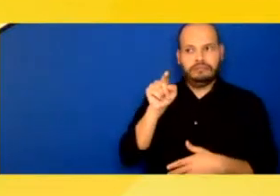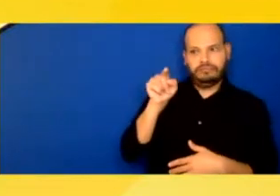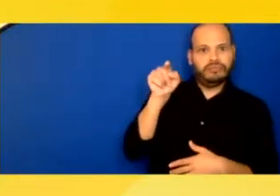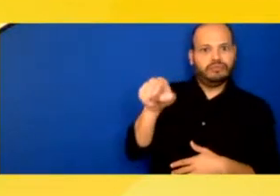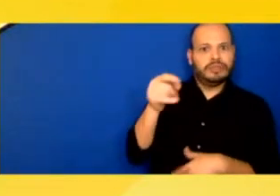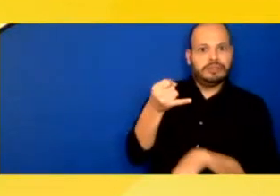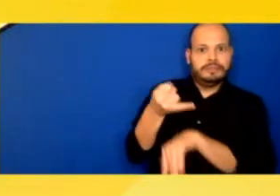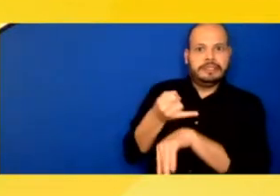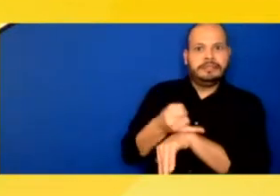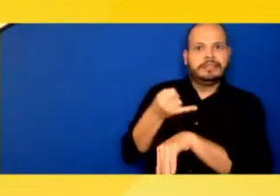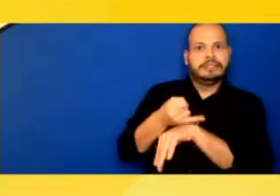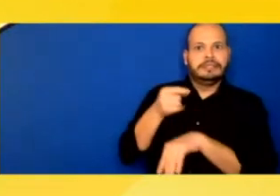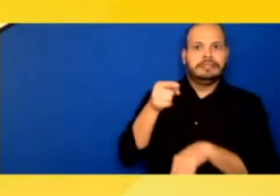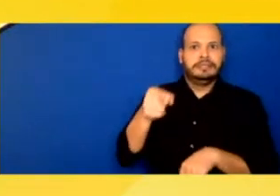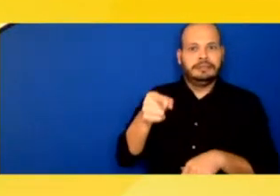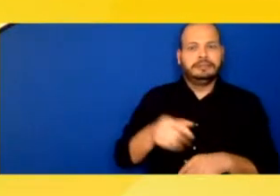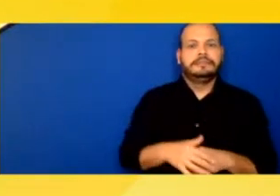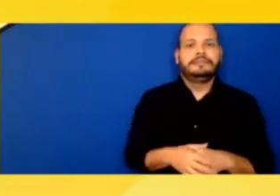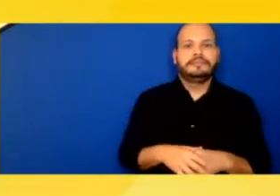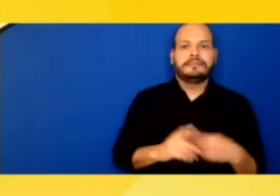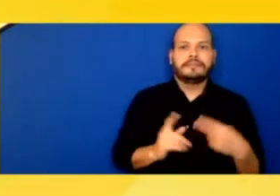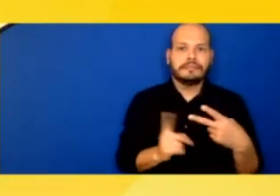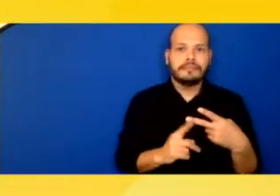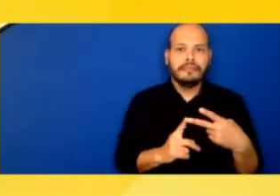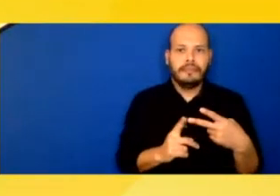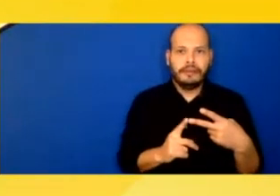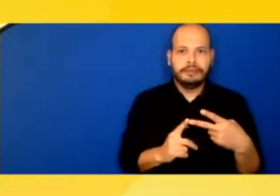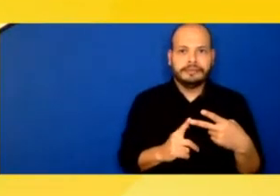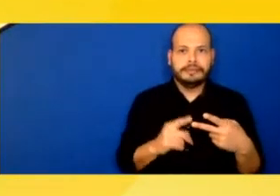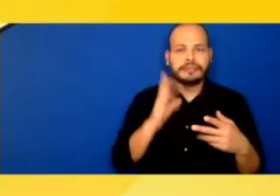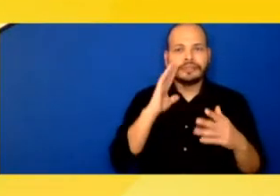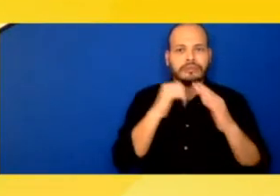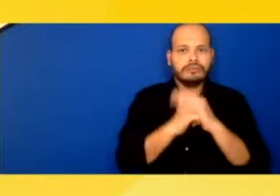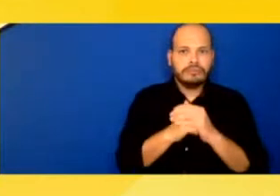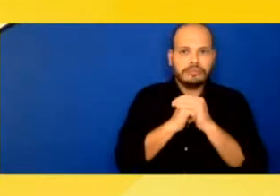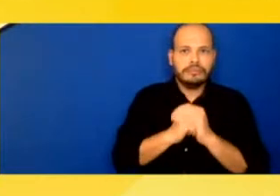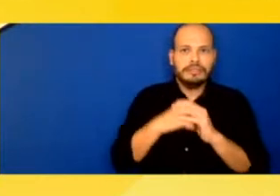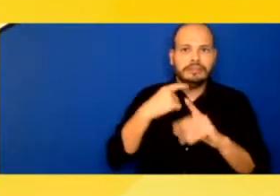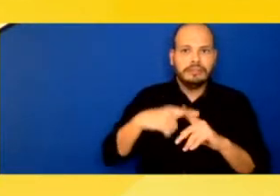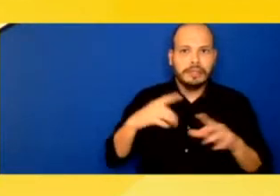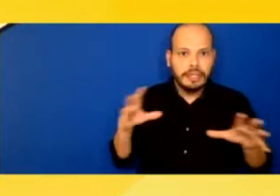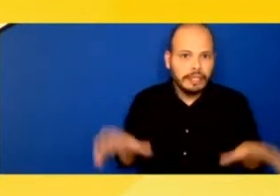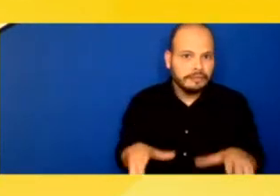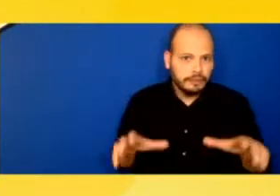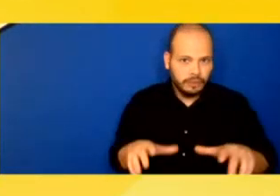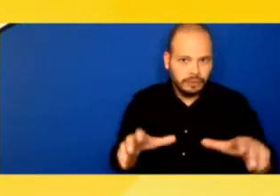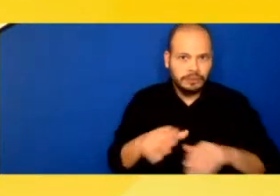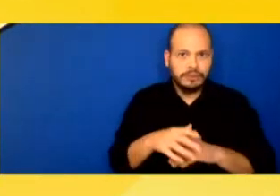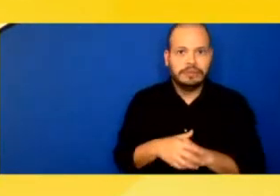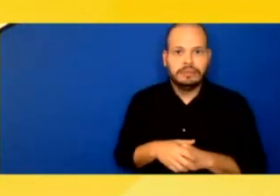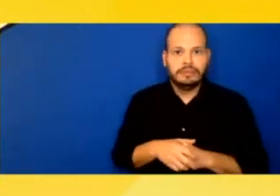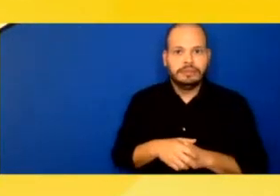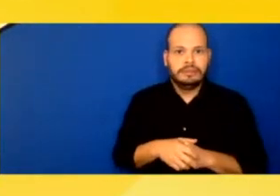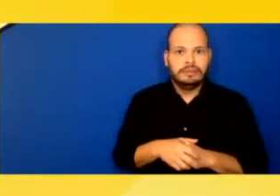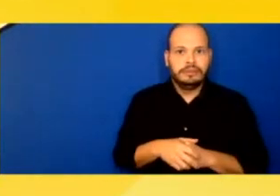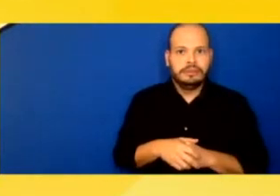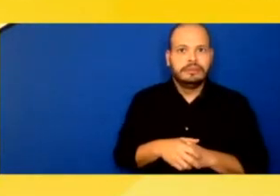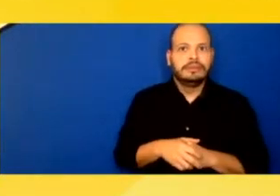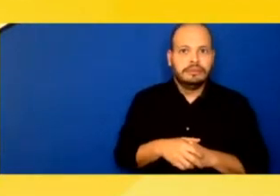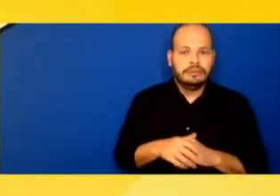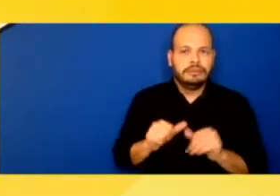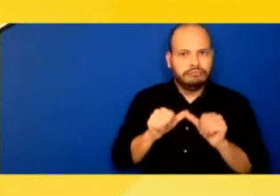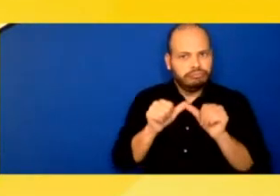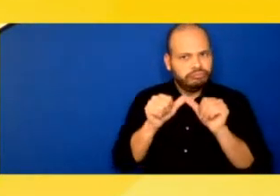action starting on October 27th, all the way through Election Day. So there is many a ways for you to be a part of